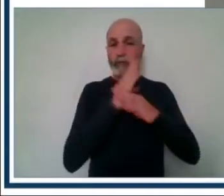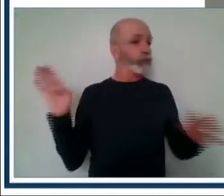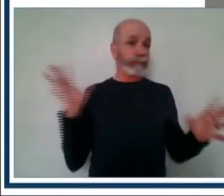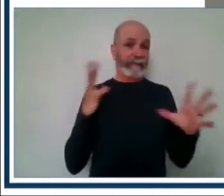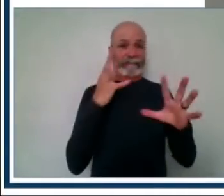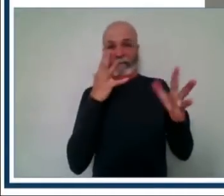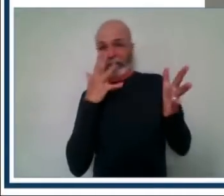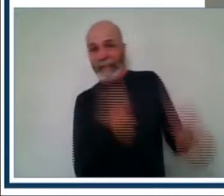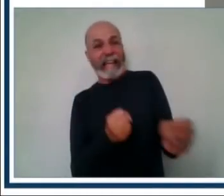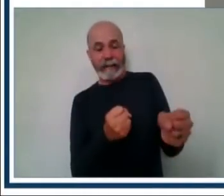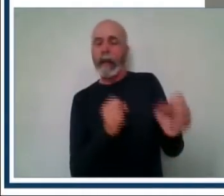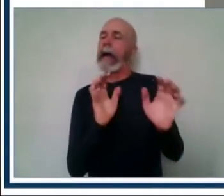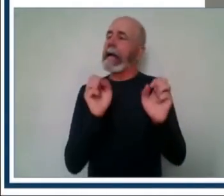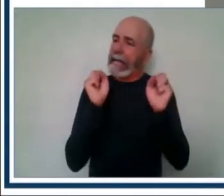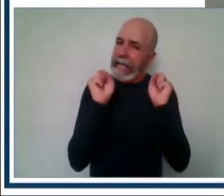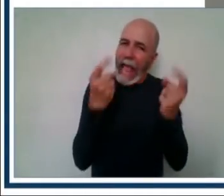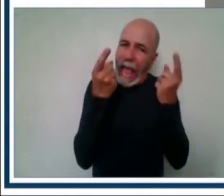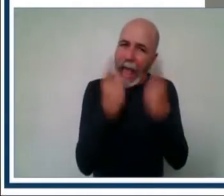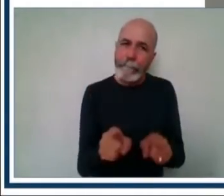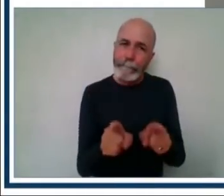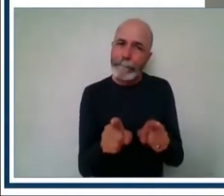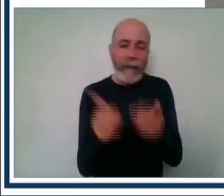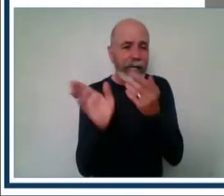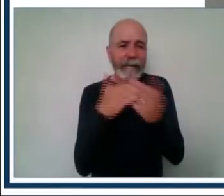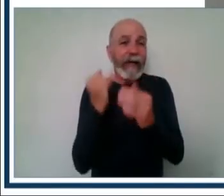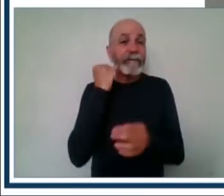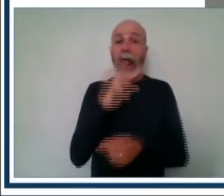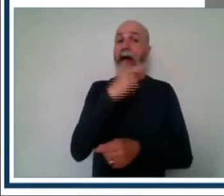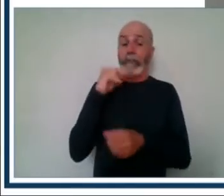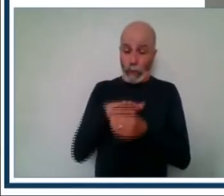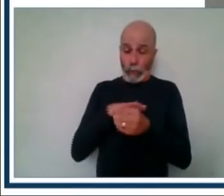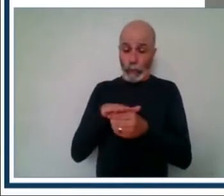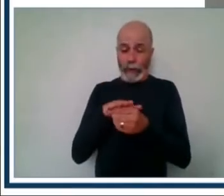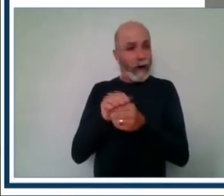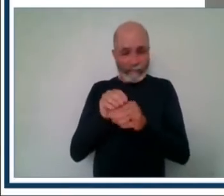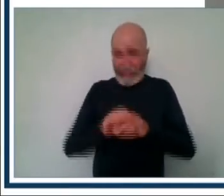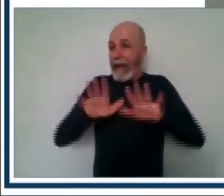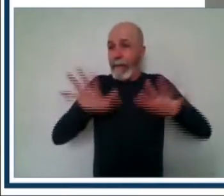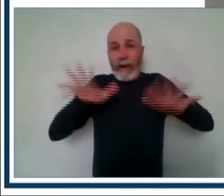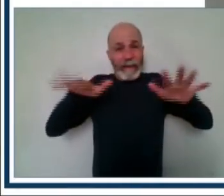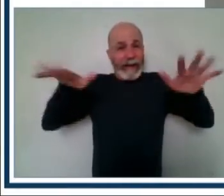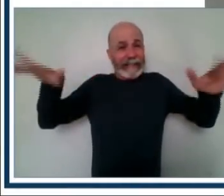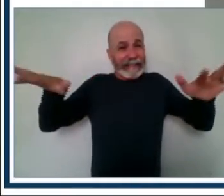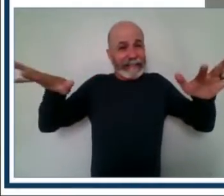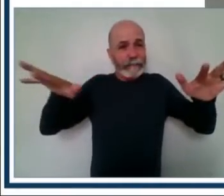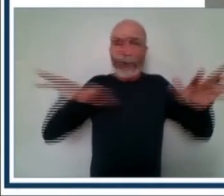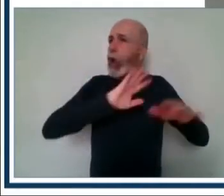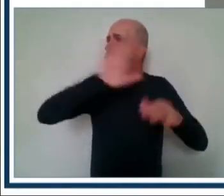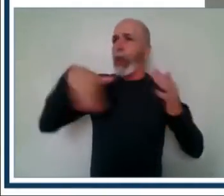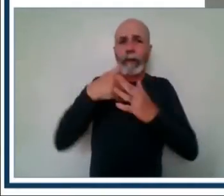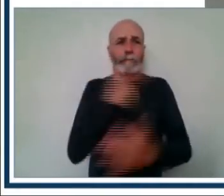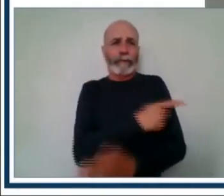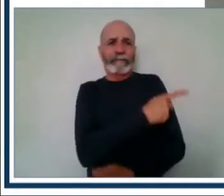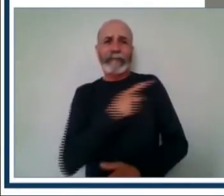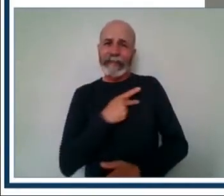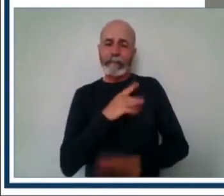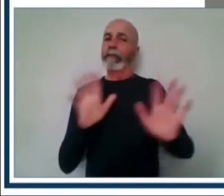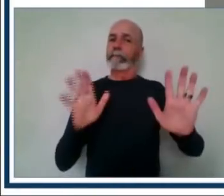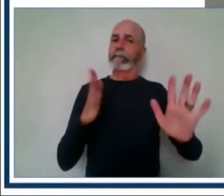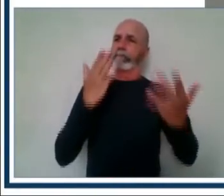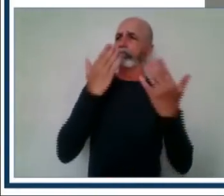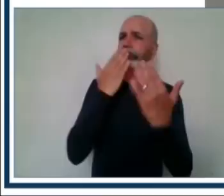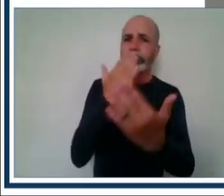other areas of the province. So far, that is thankfully not the case. We are at a turning